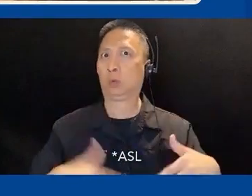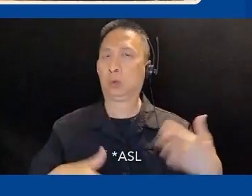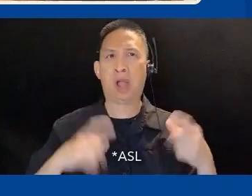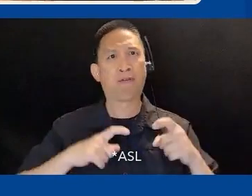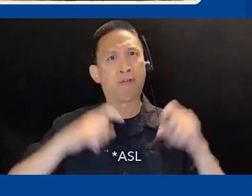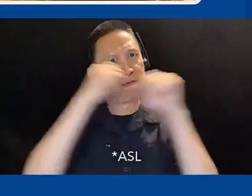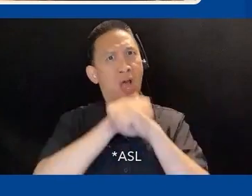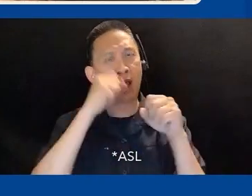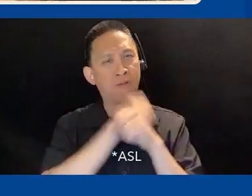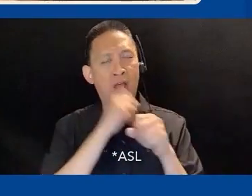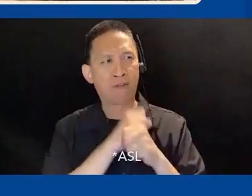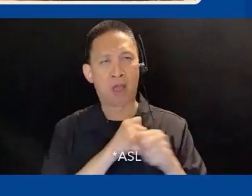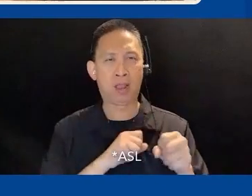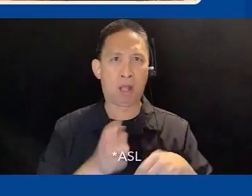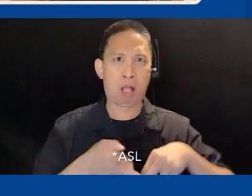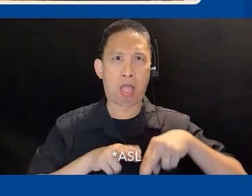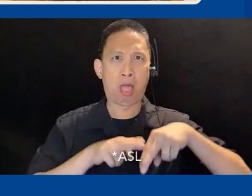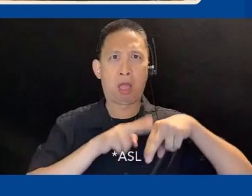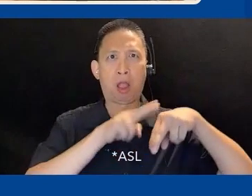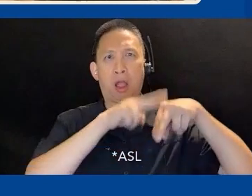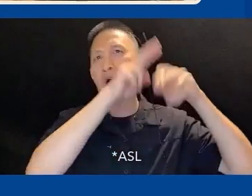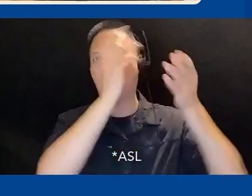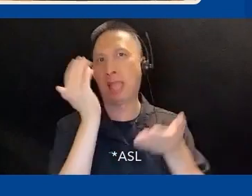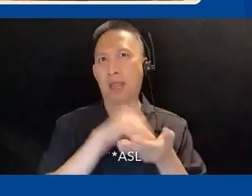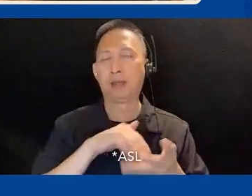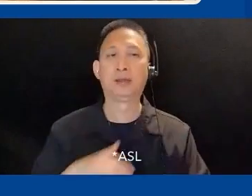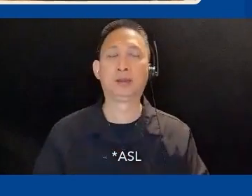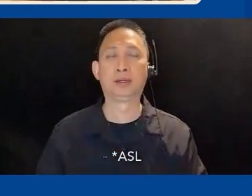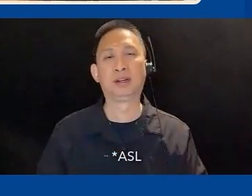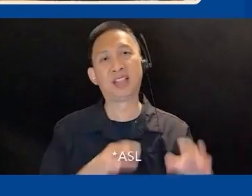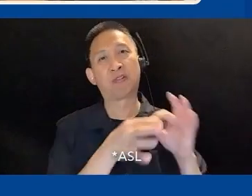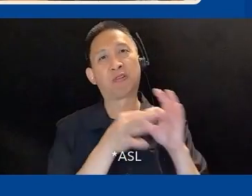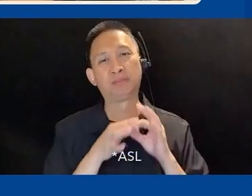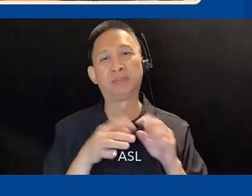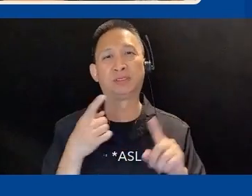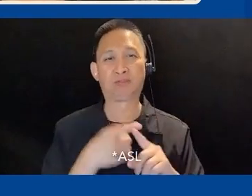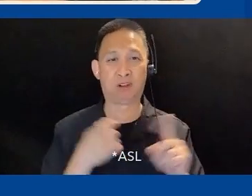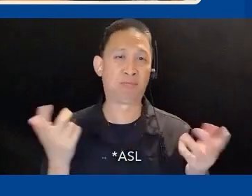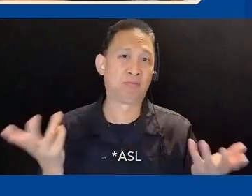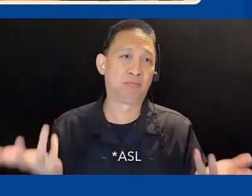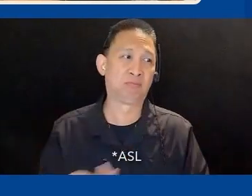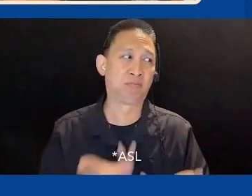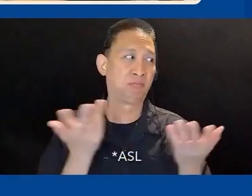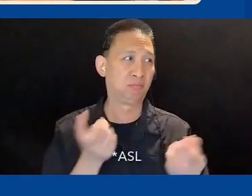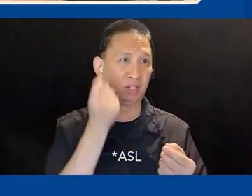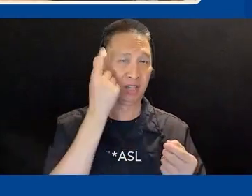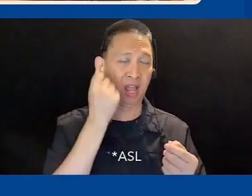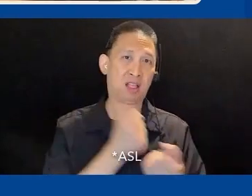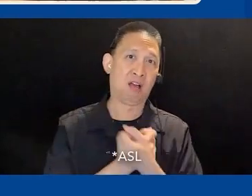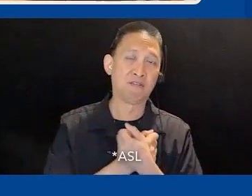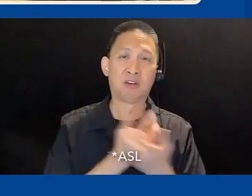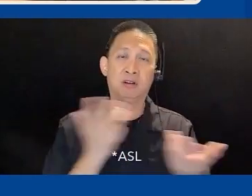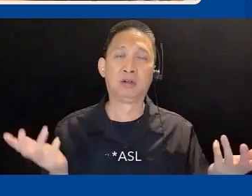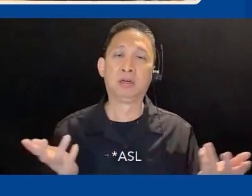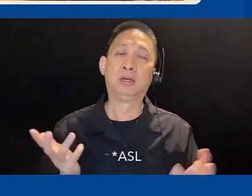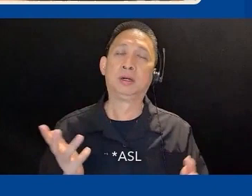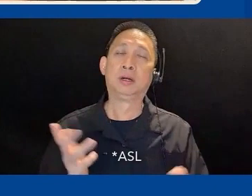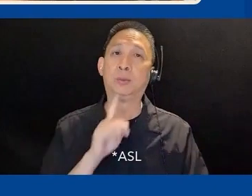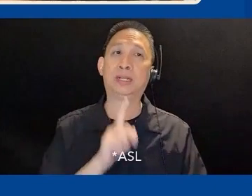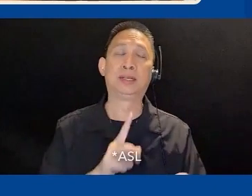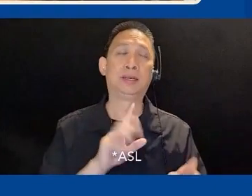And yeah, there's a quote that I love that says, everything goes, but culture is